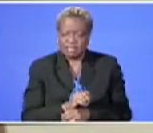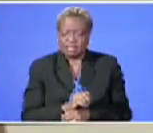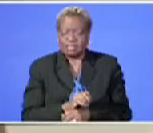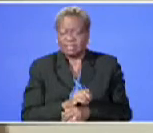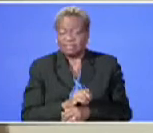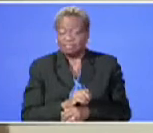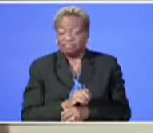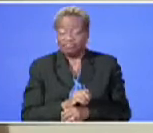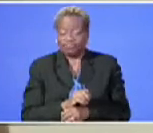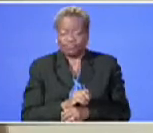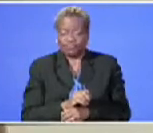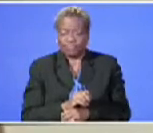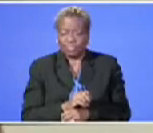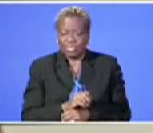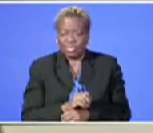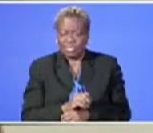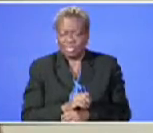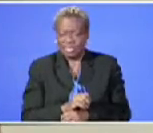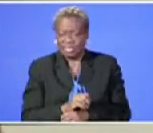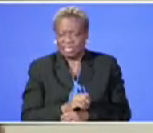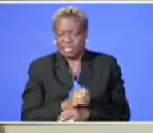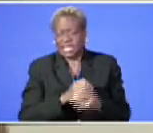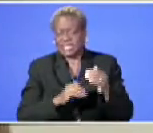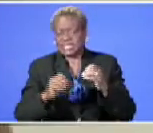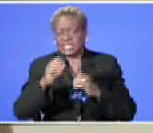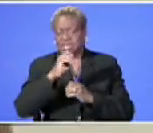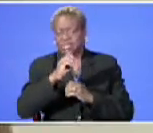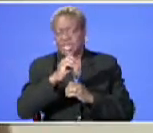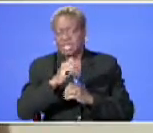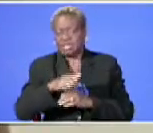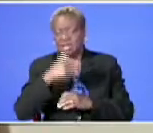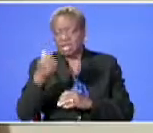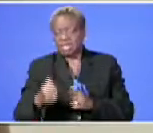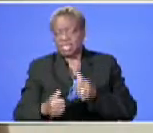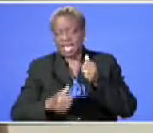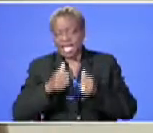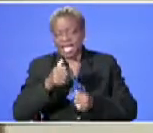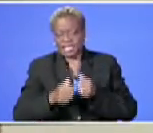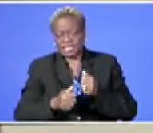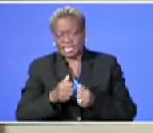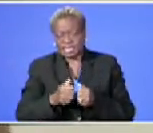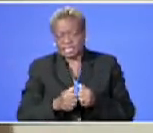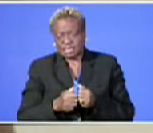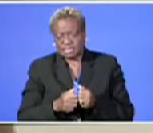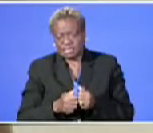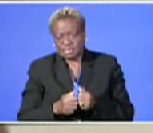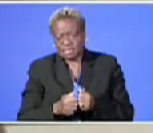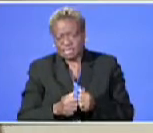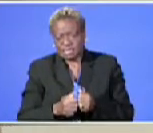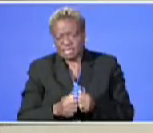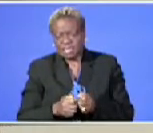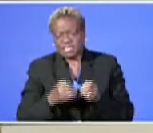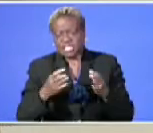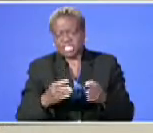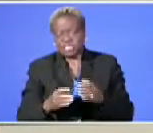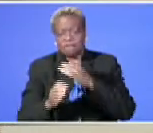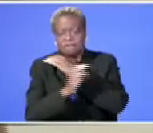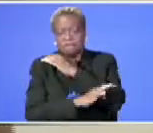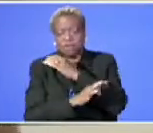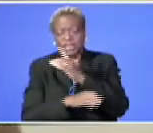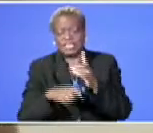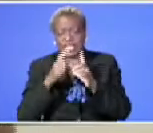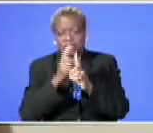been established, the importance of accelerating other interim access to foreign exchange earnings, such as foreign direct